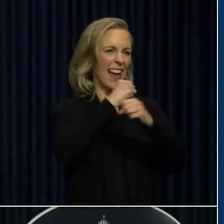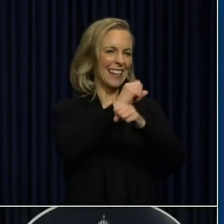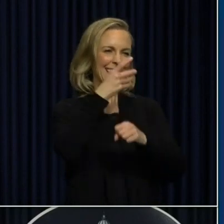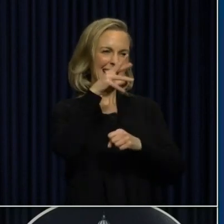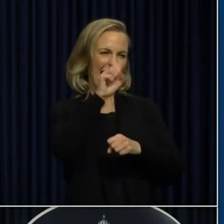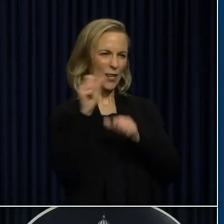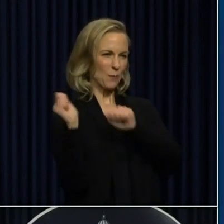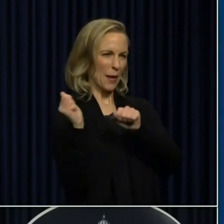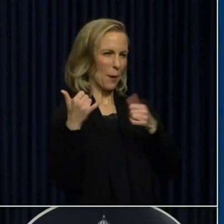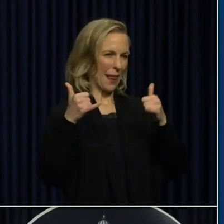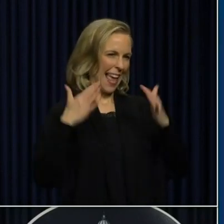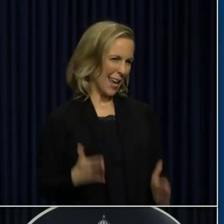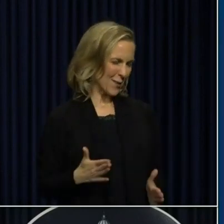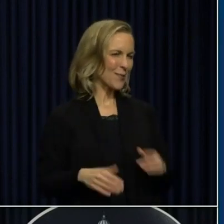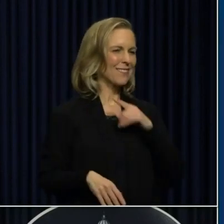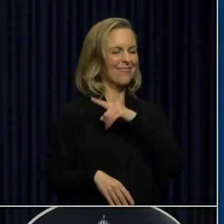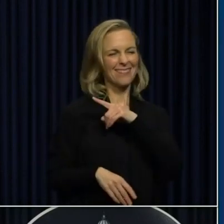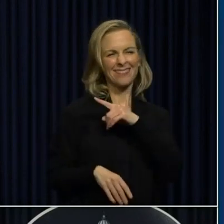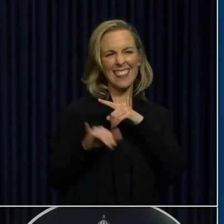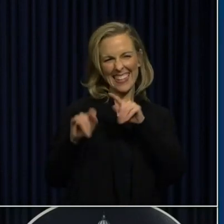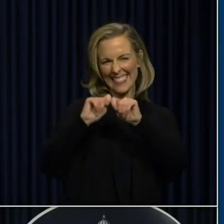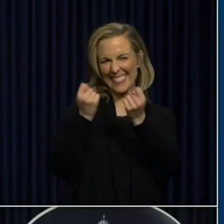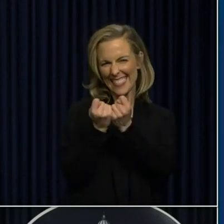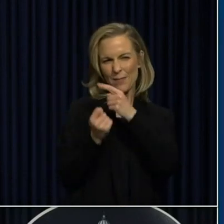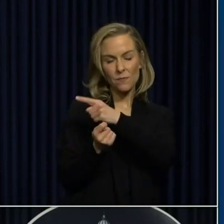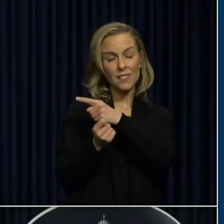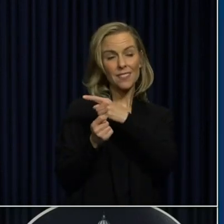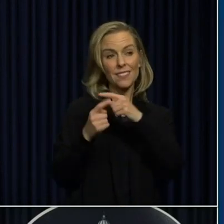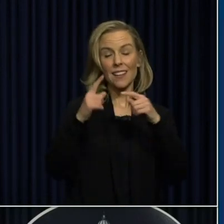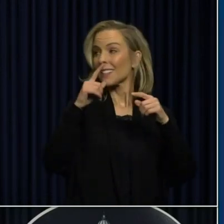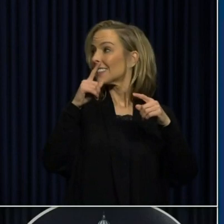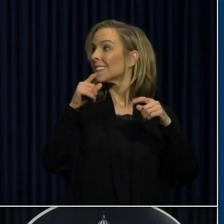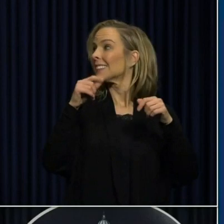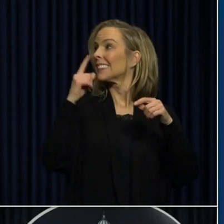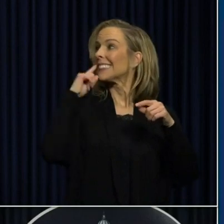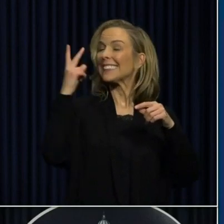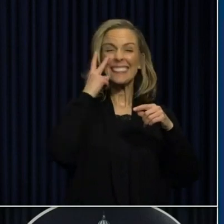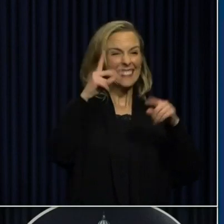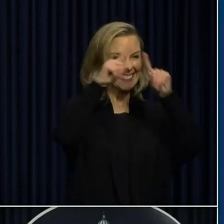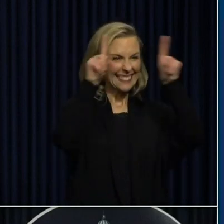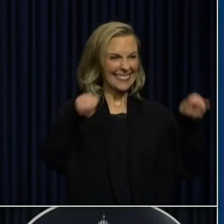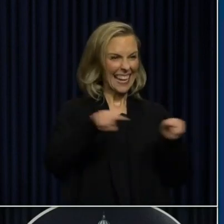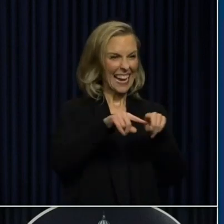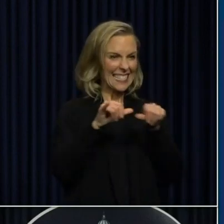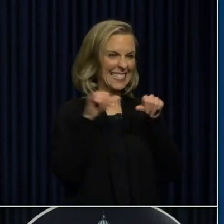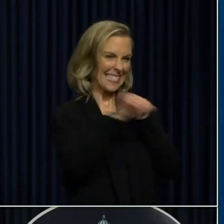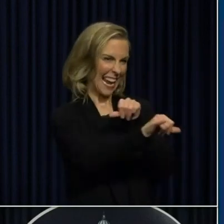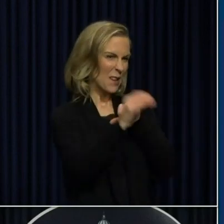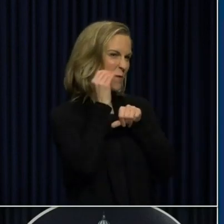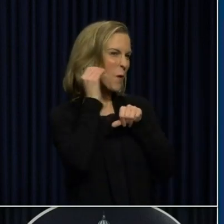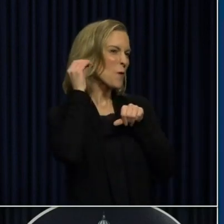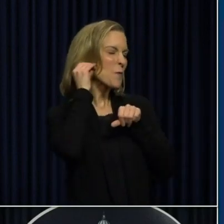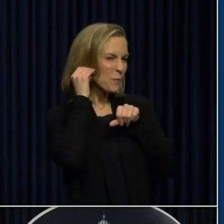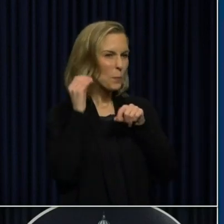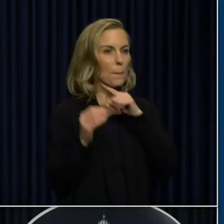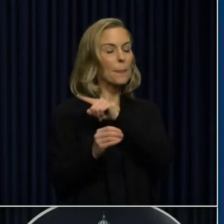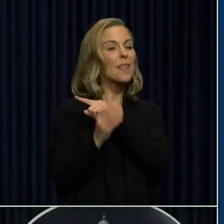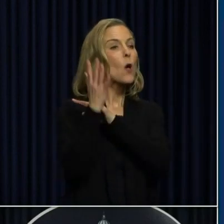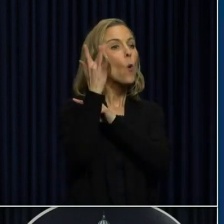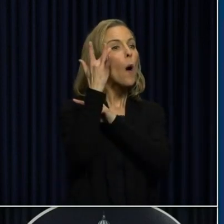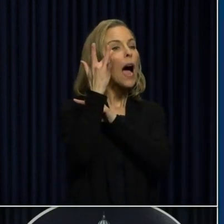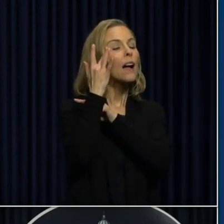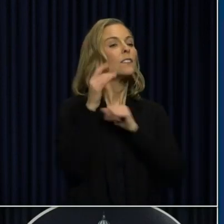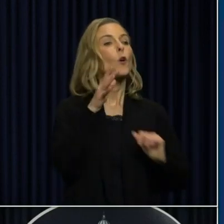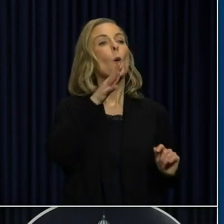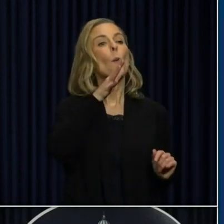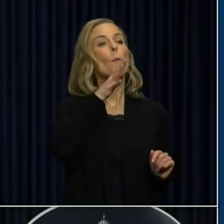levity. First, they're saying stay home because that's where you're safe, but I also love the stay home so our moms can